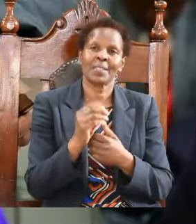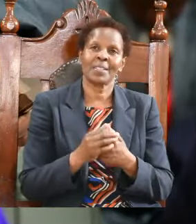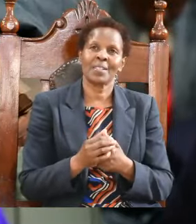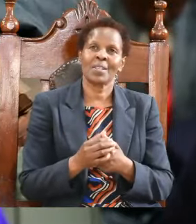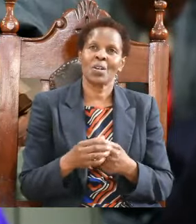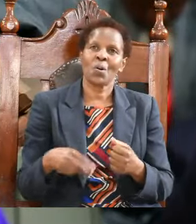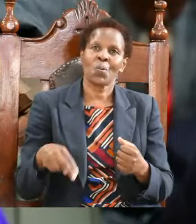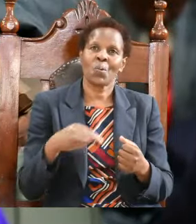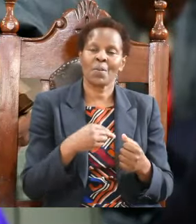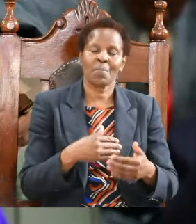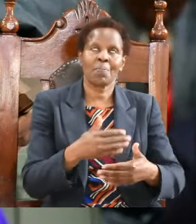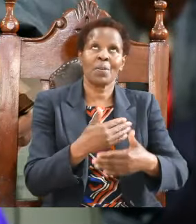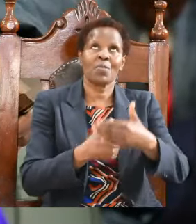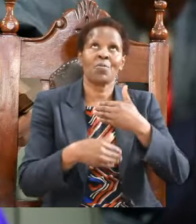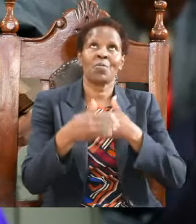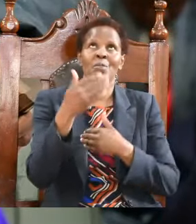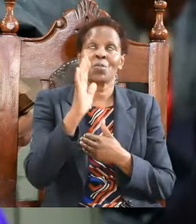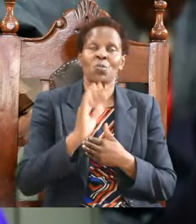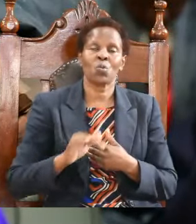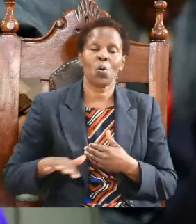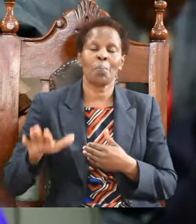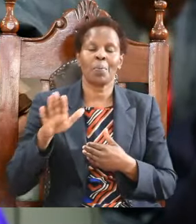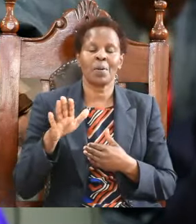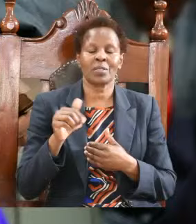we are before thy presence, Lord, this